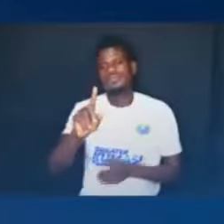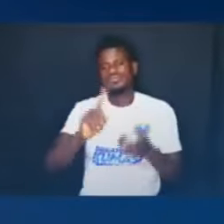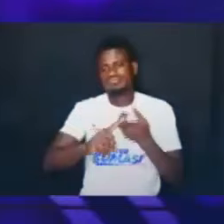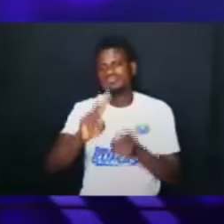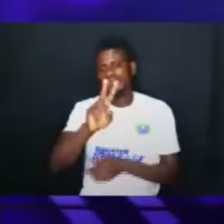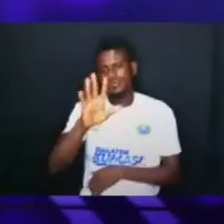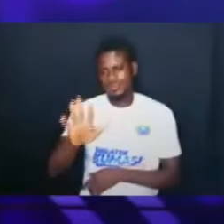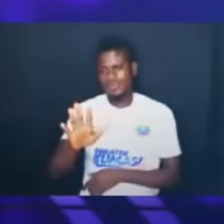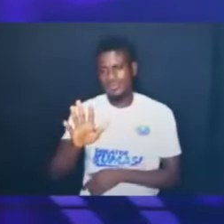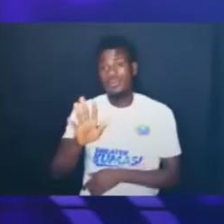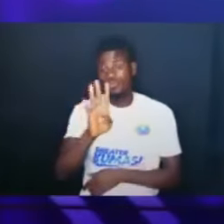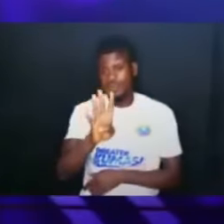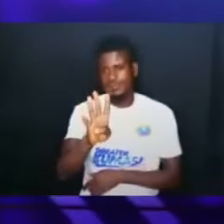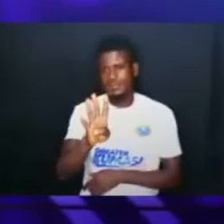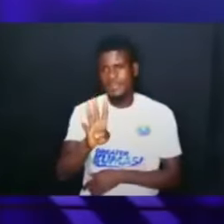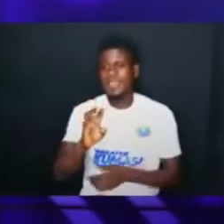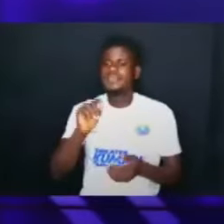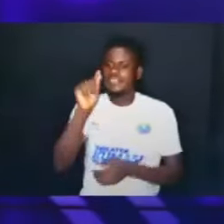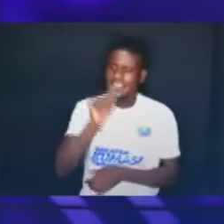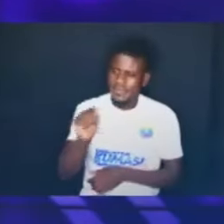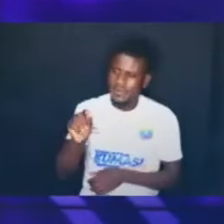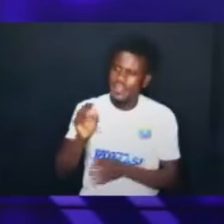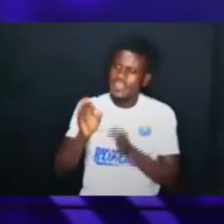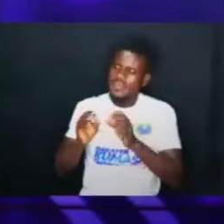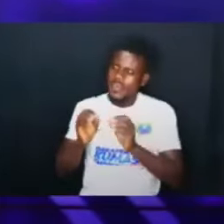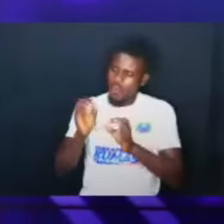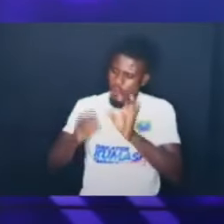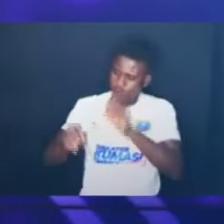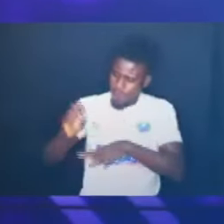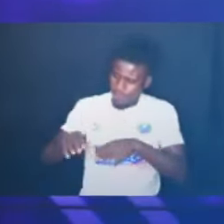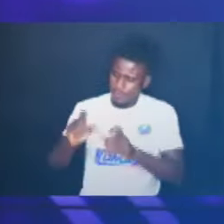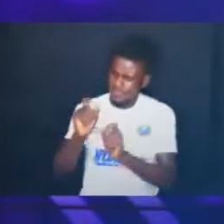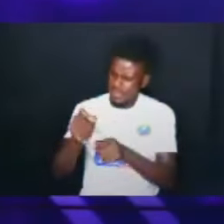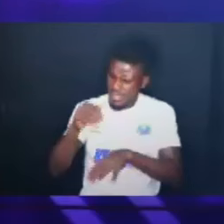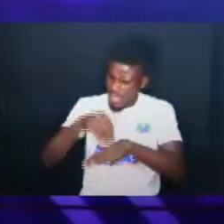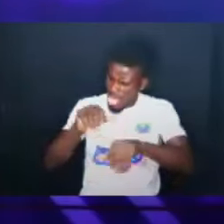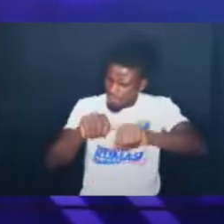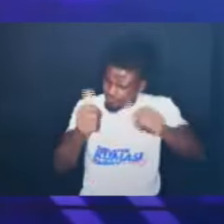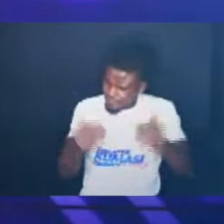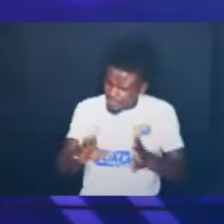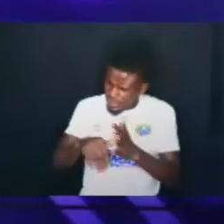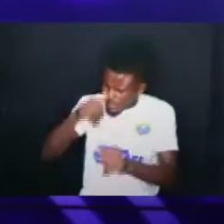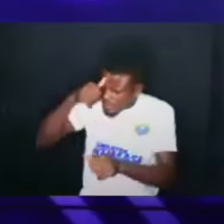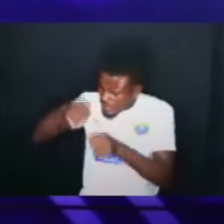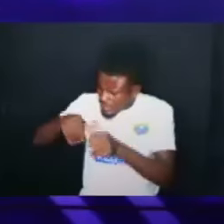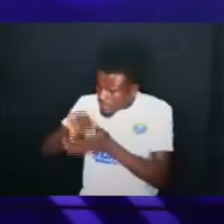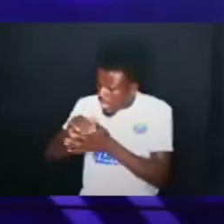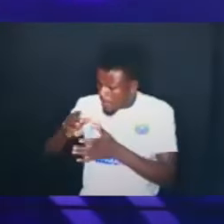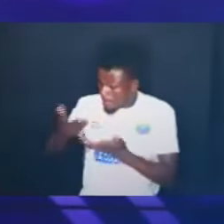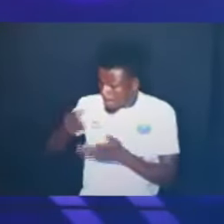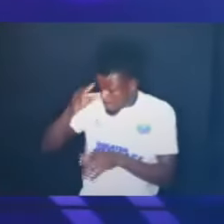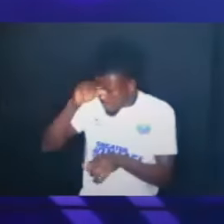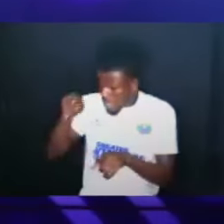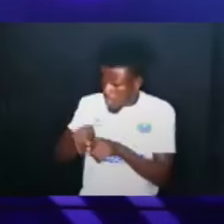23-24. Therefore, if you are offering your gift at the altar, and there remember that your brother or sister has something against